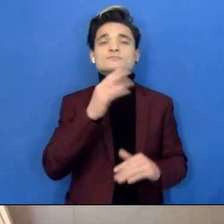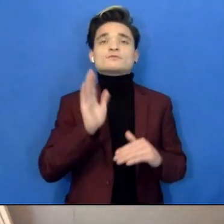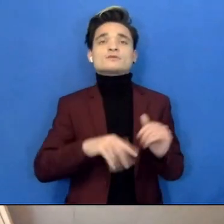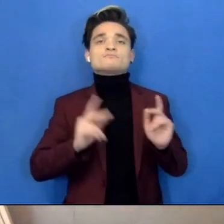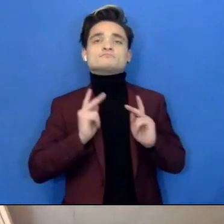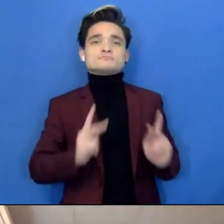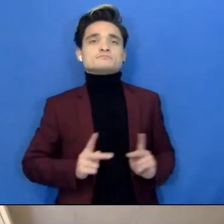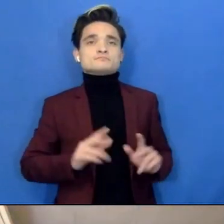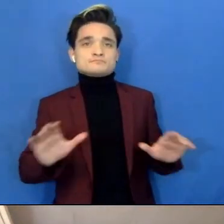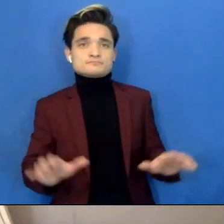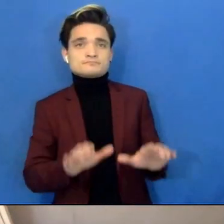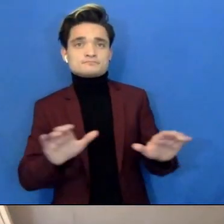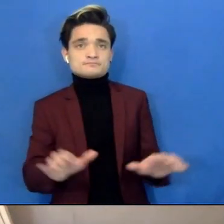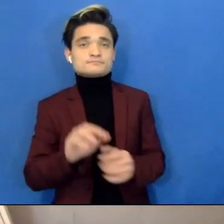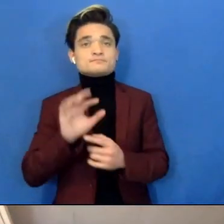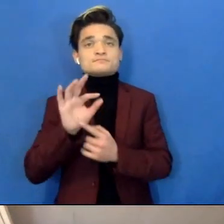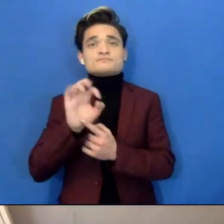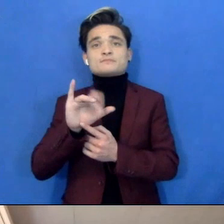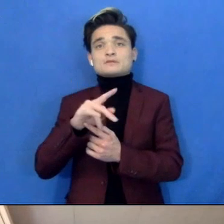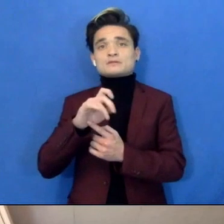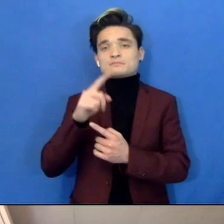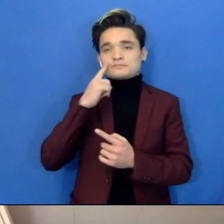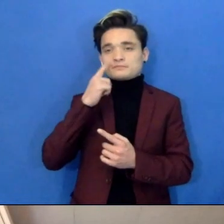that volleyball bump to him in a second.